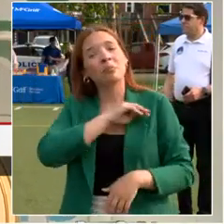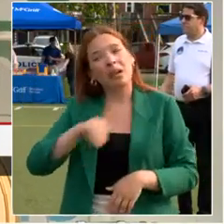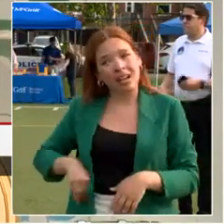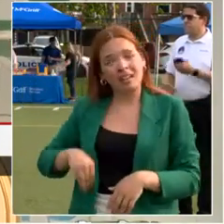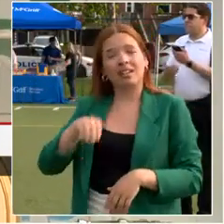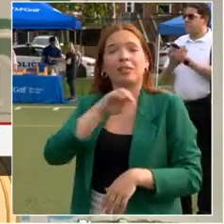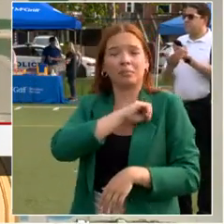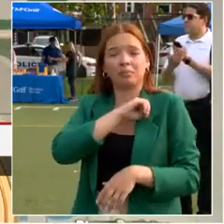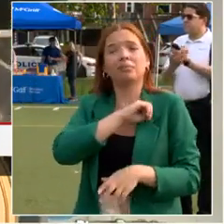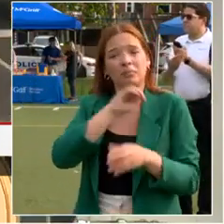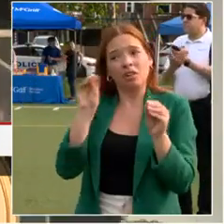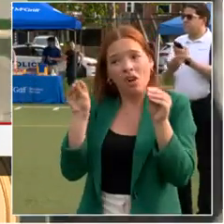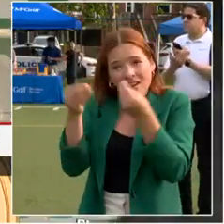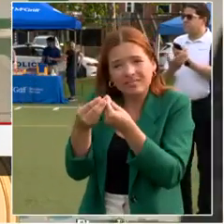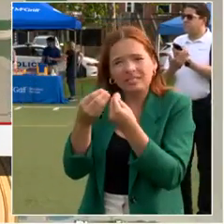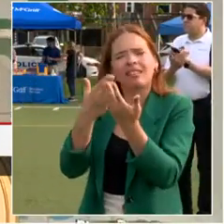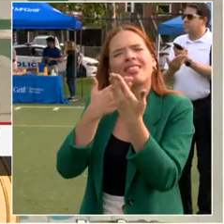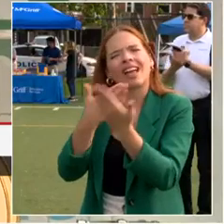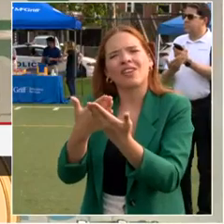night. Thank you.